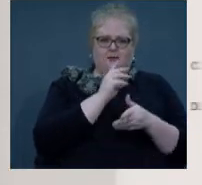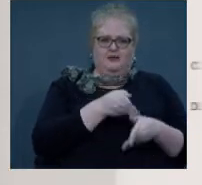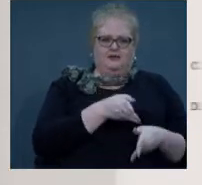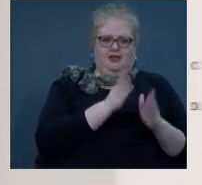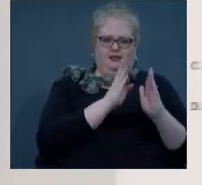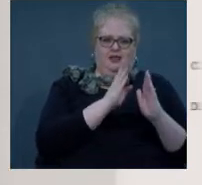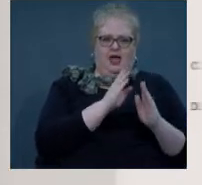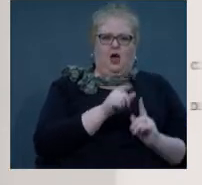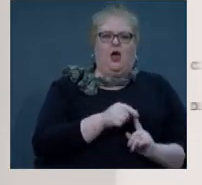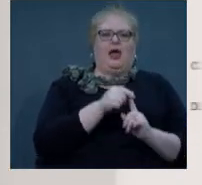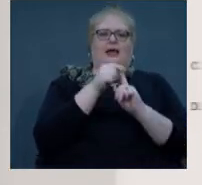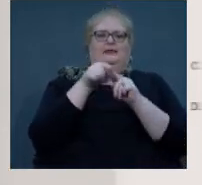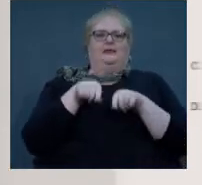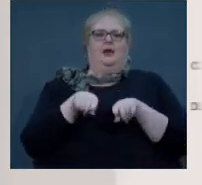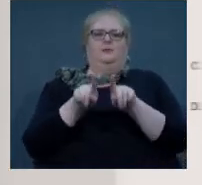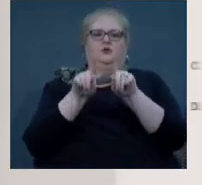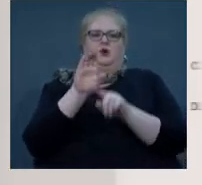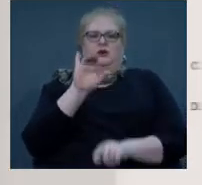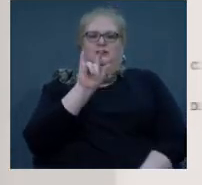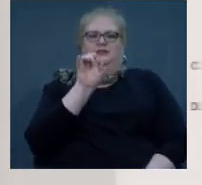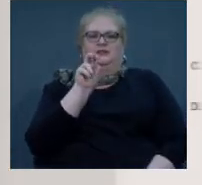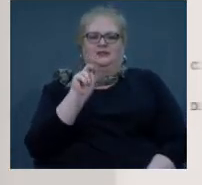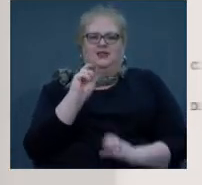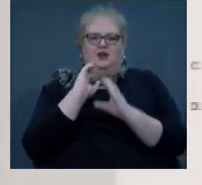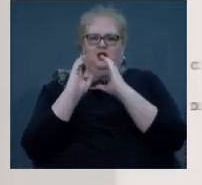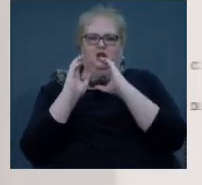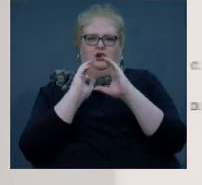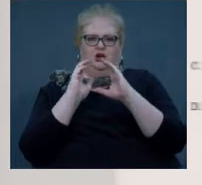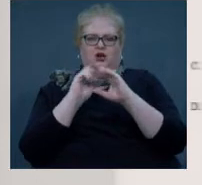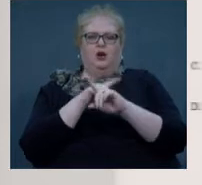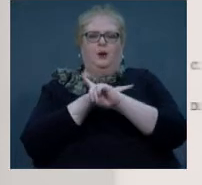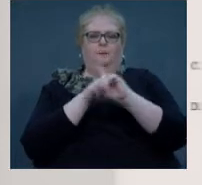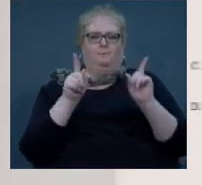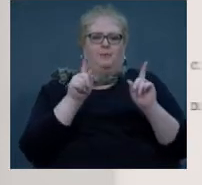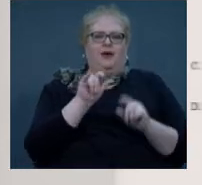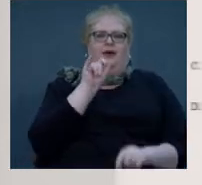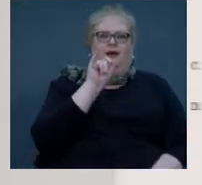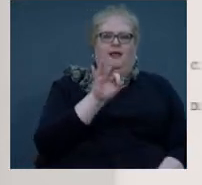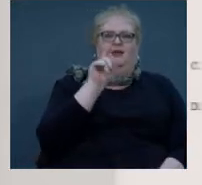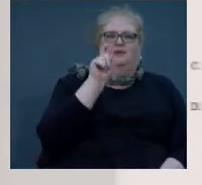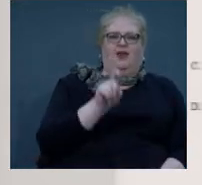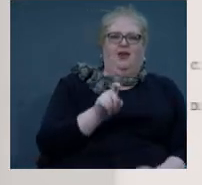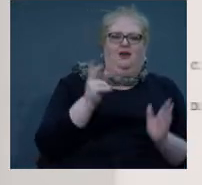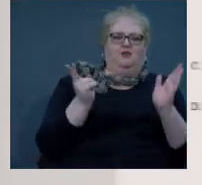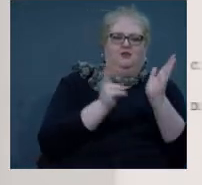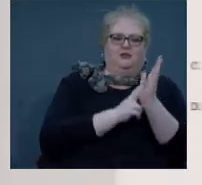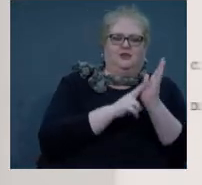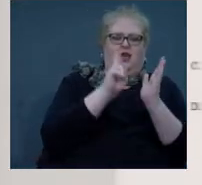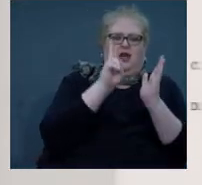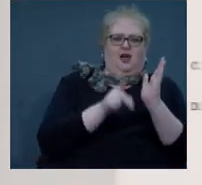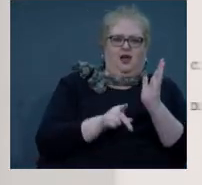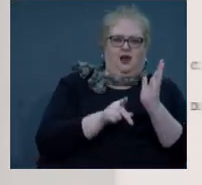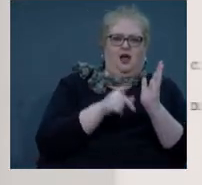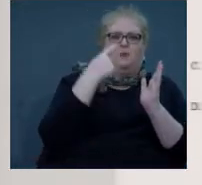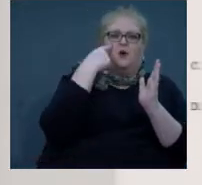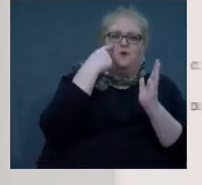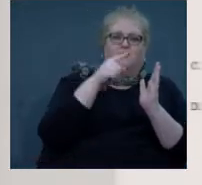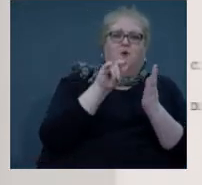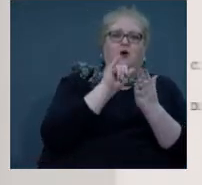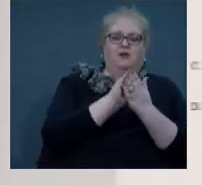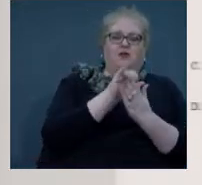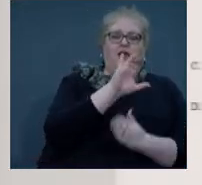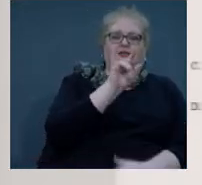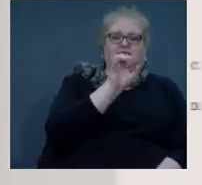citizen communication. But if they have to sign up for citizen communication before the meeting